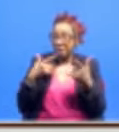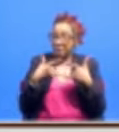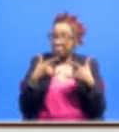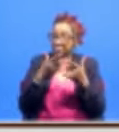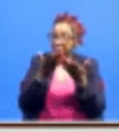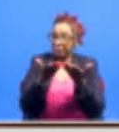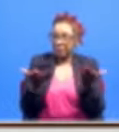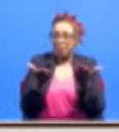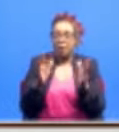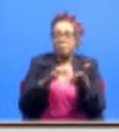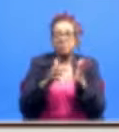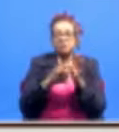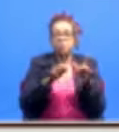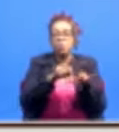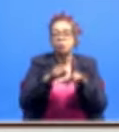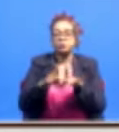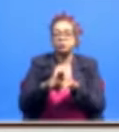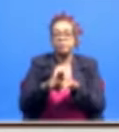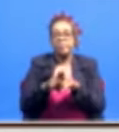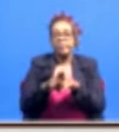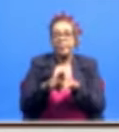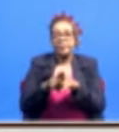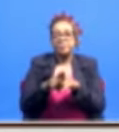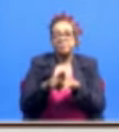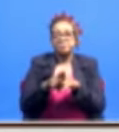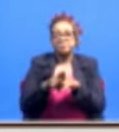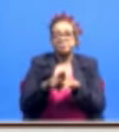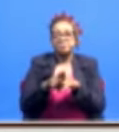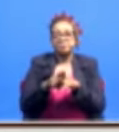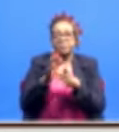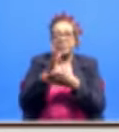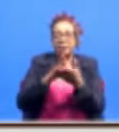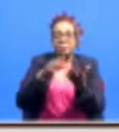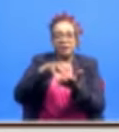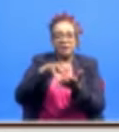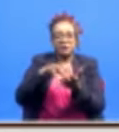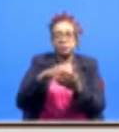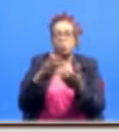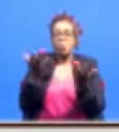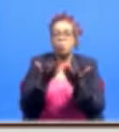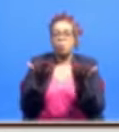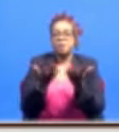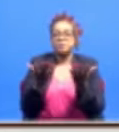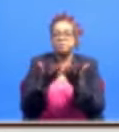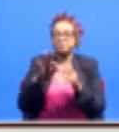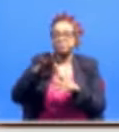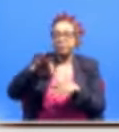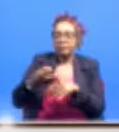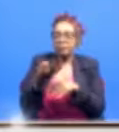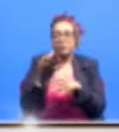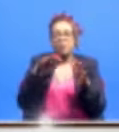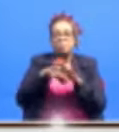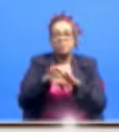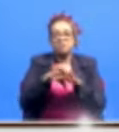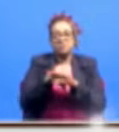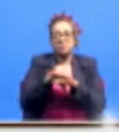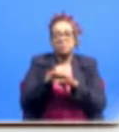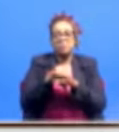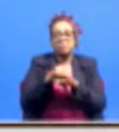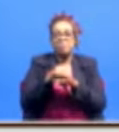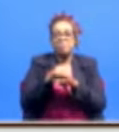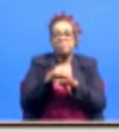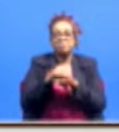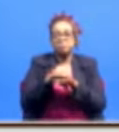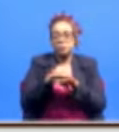there is also a potential case whereby more than 3,000 bags didn't meet the standard because